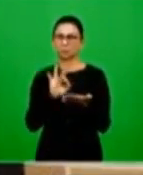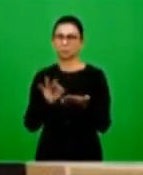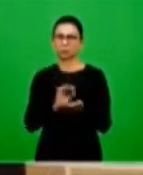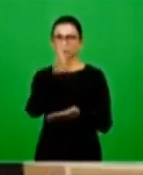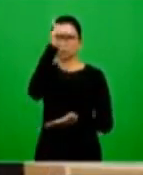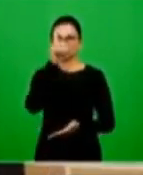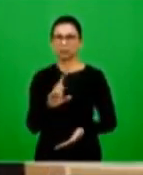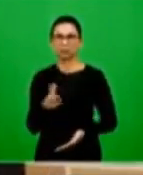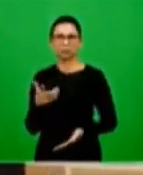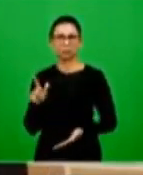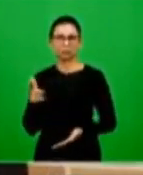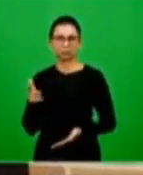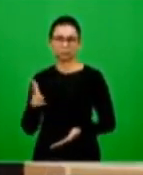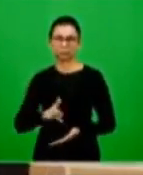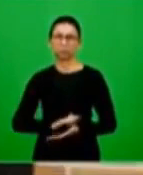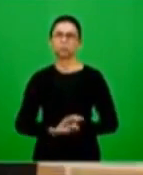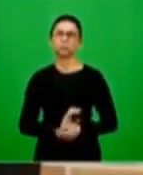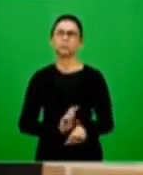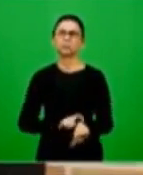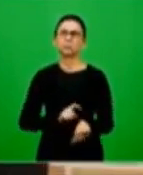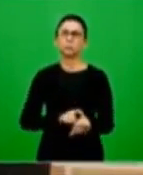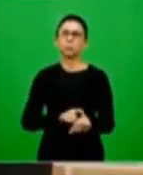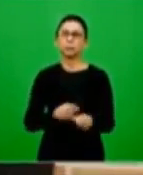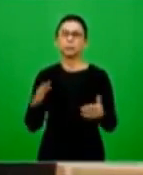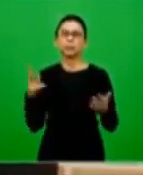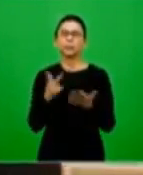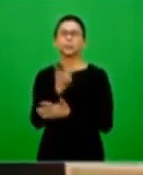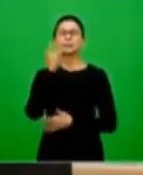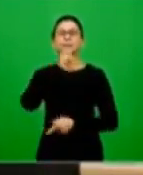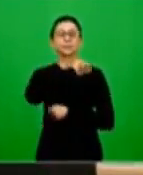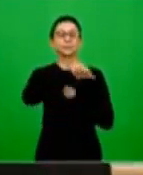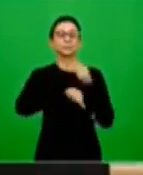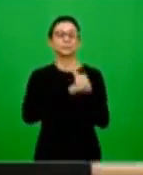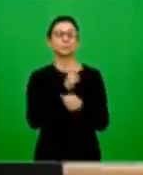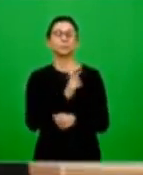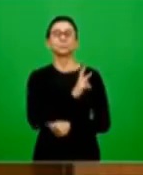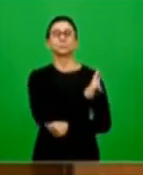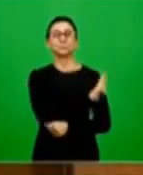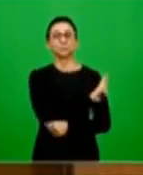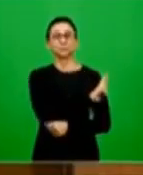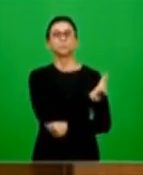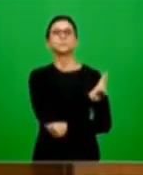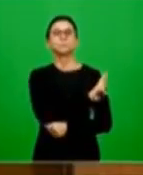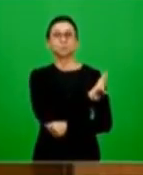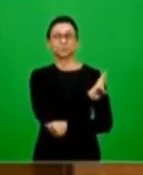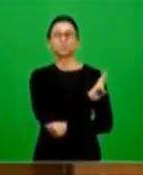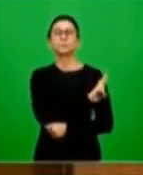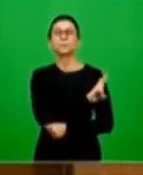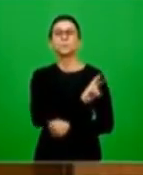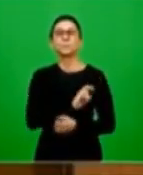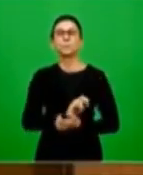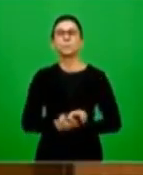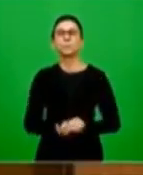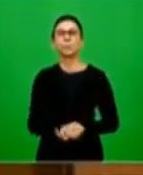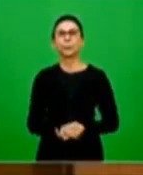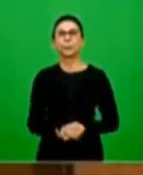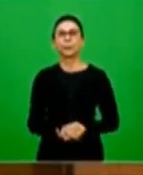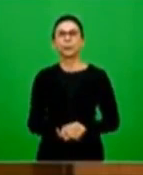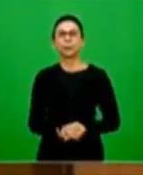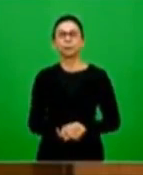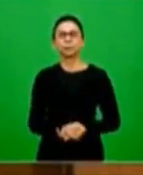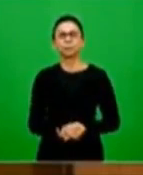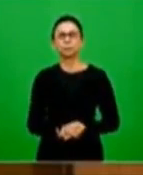regular population, didn't have access to the word. And in the midst of this environment where the Protestant Reformation took